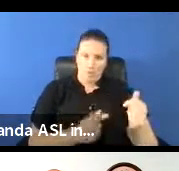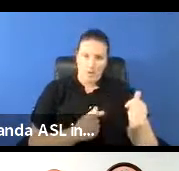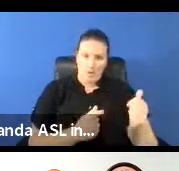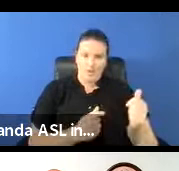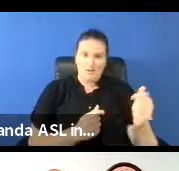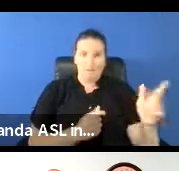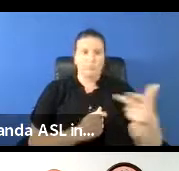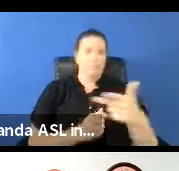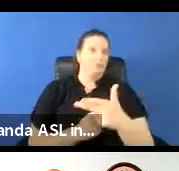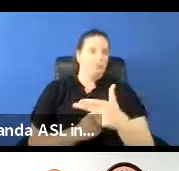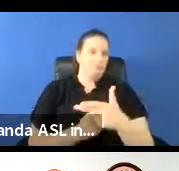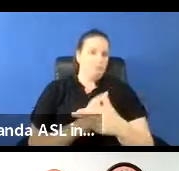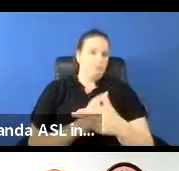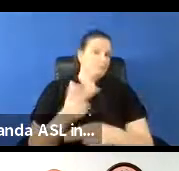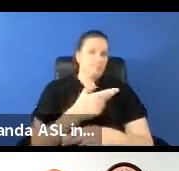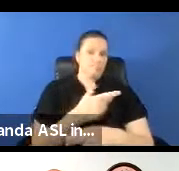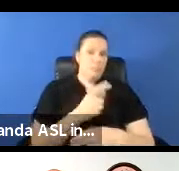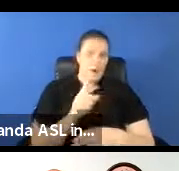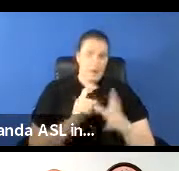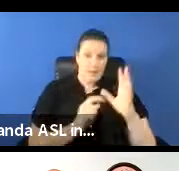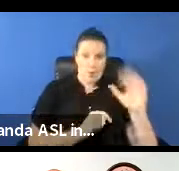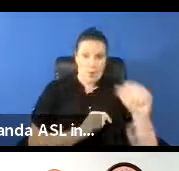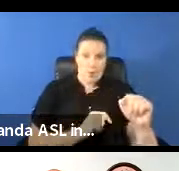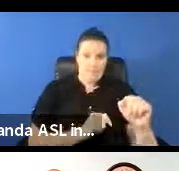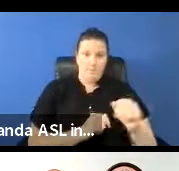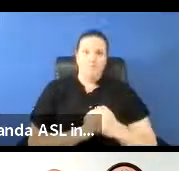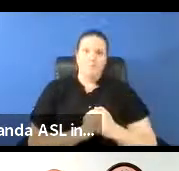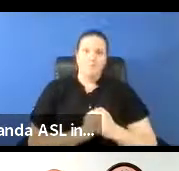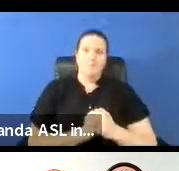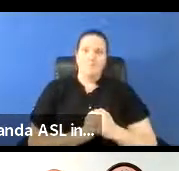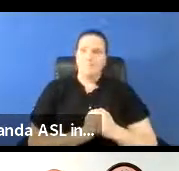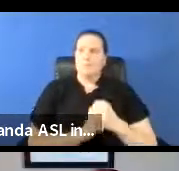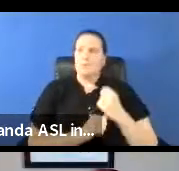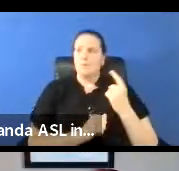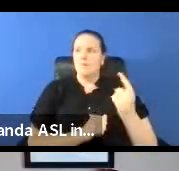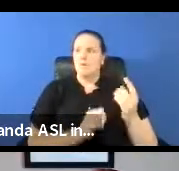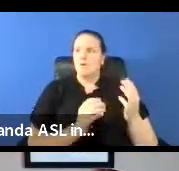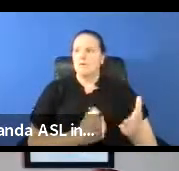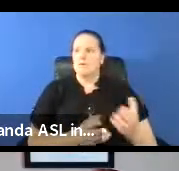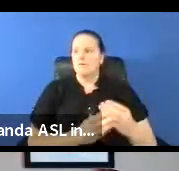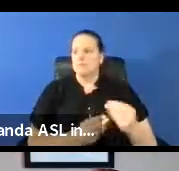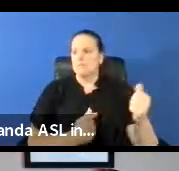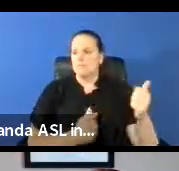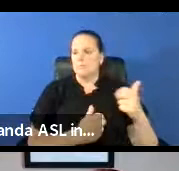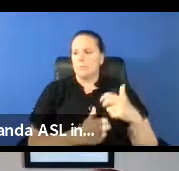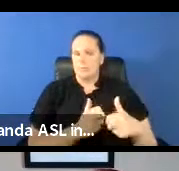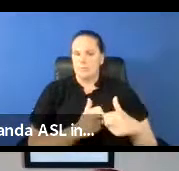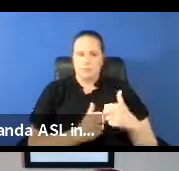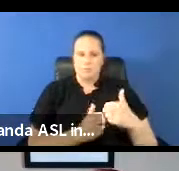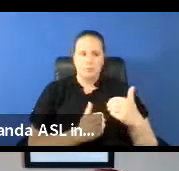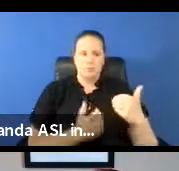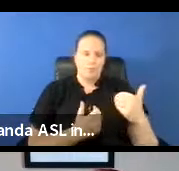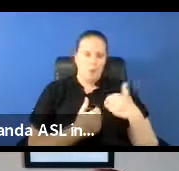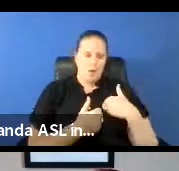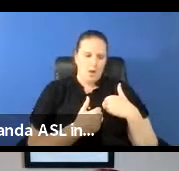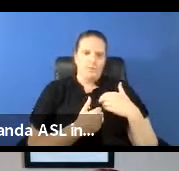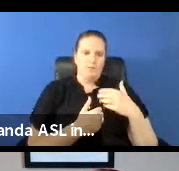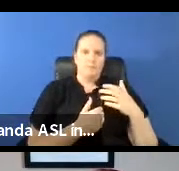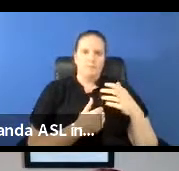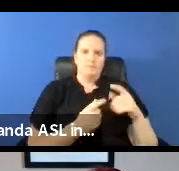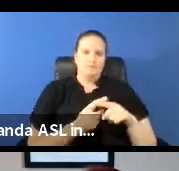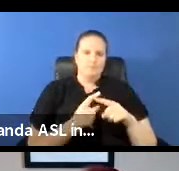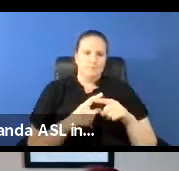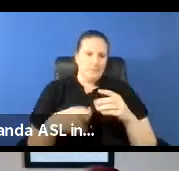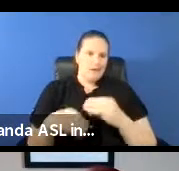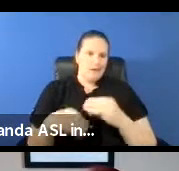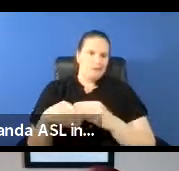to where they're going. So we know that one of the ways to solve that is to have auxiliary lanes